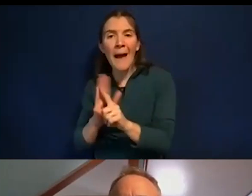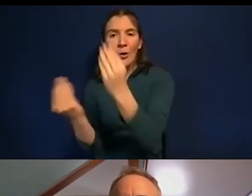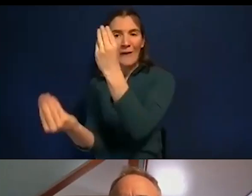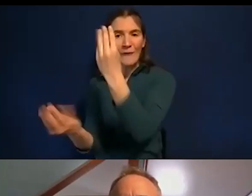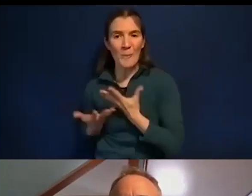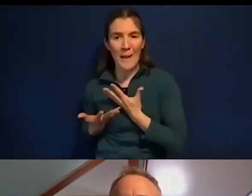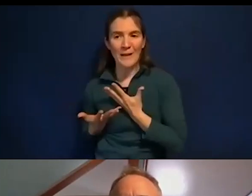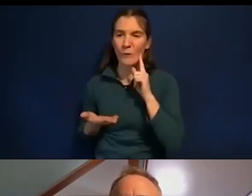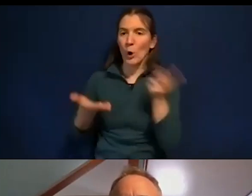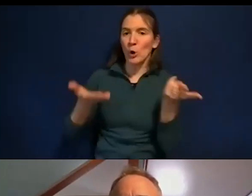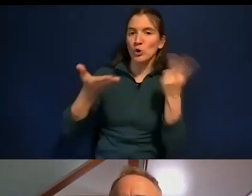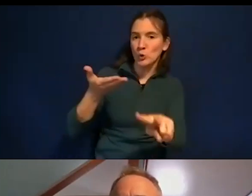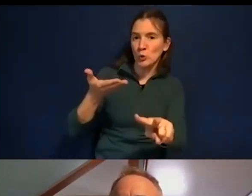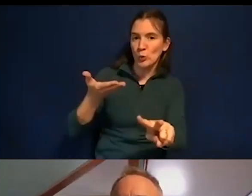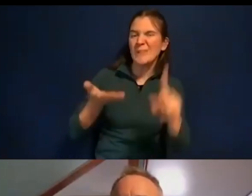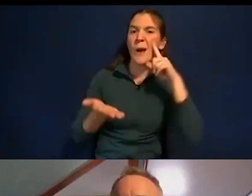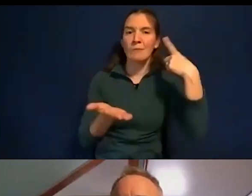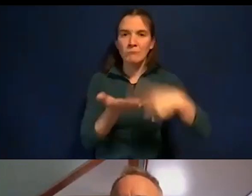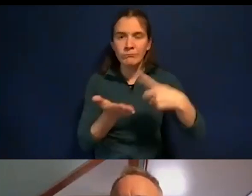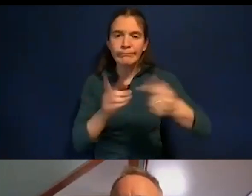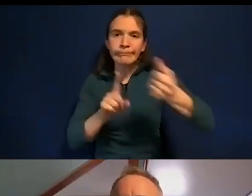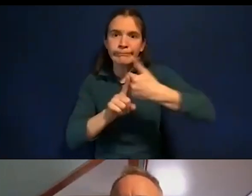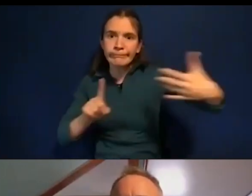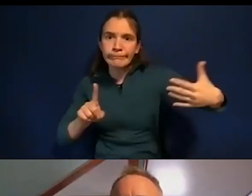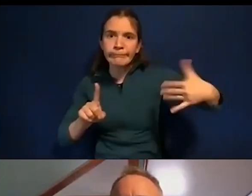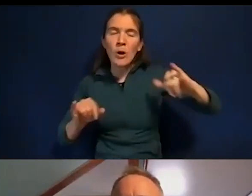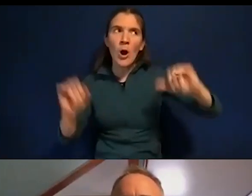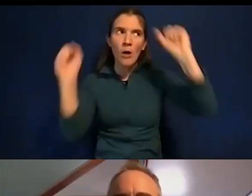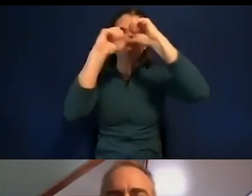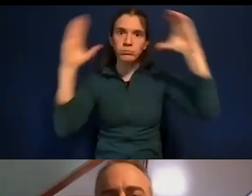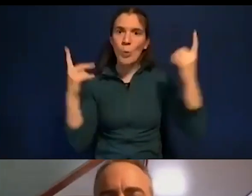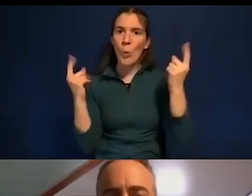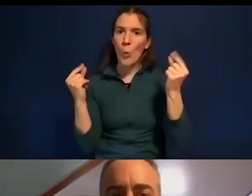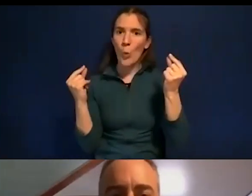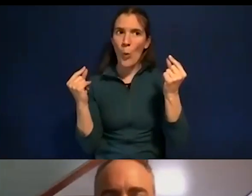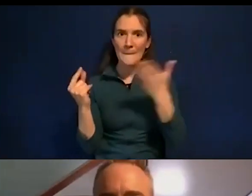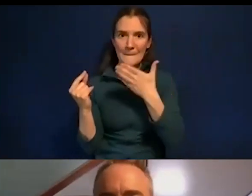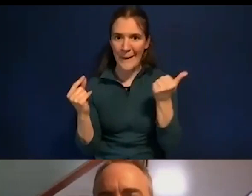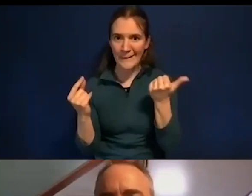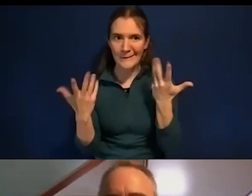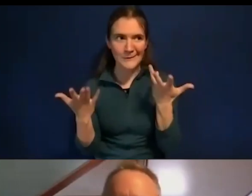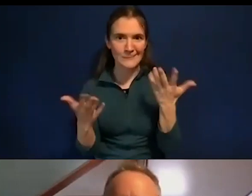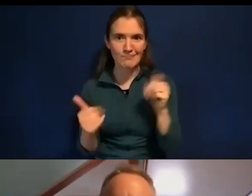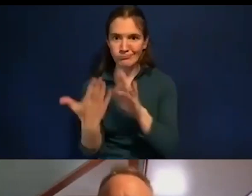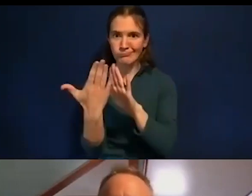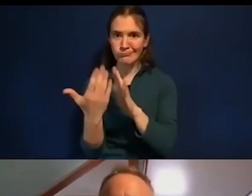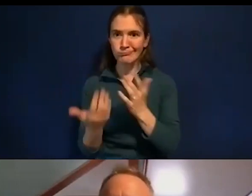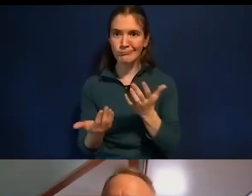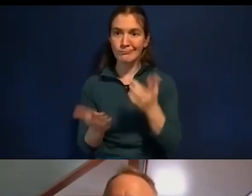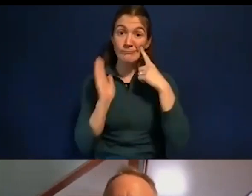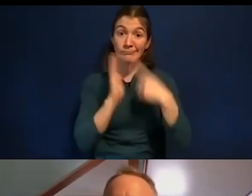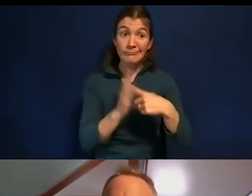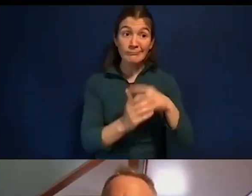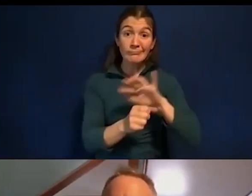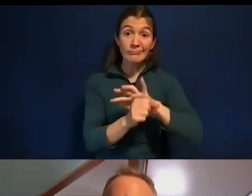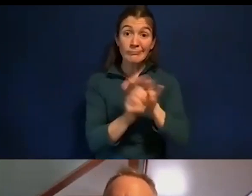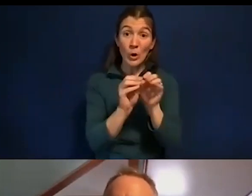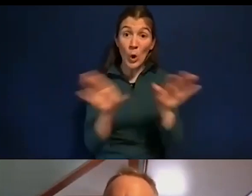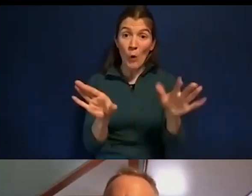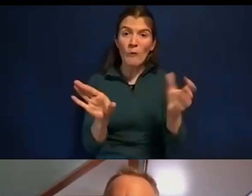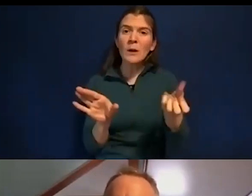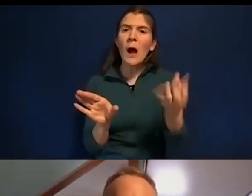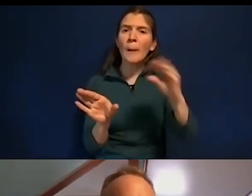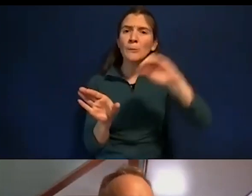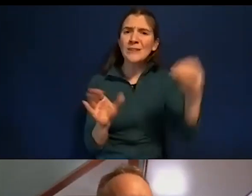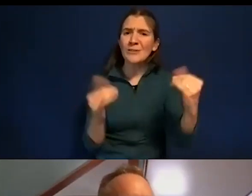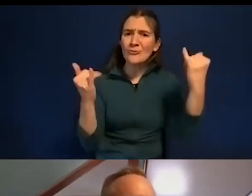at our next meeting so that we could understand things like the COVID rates